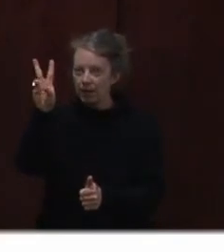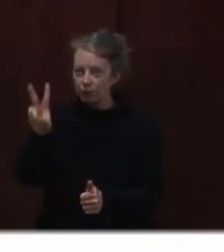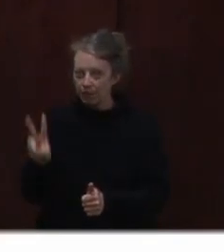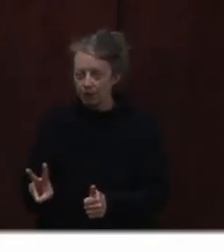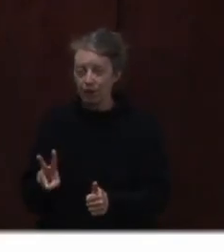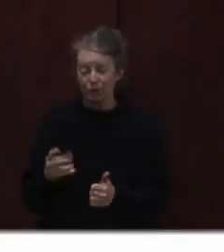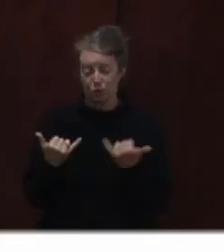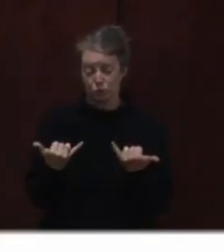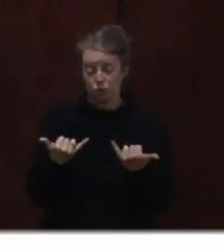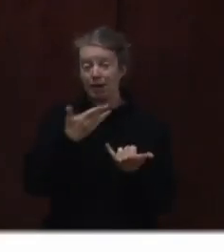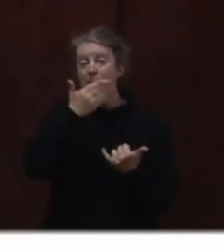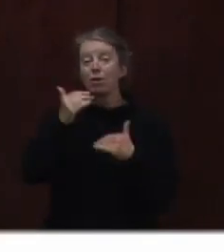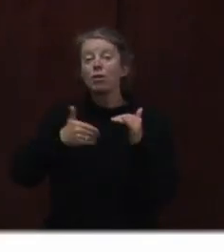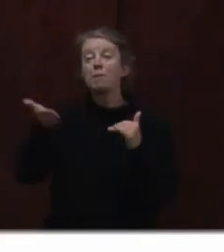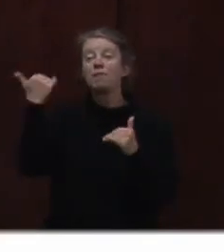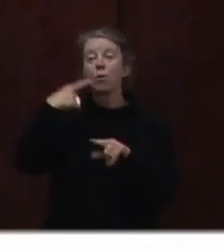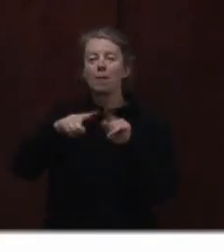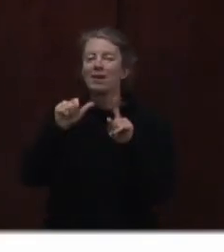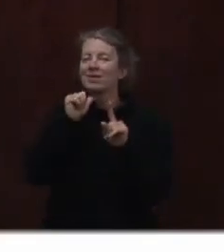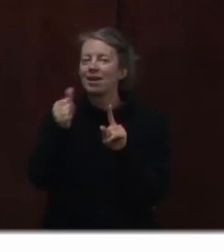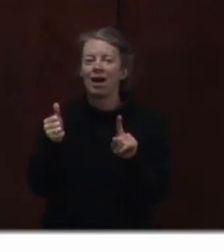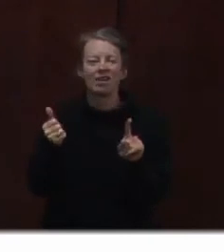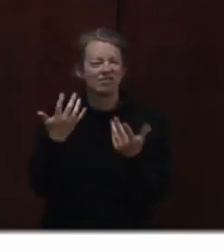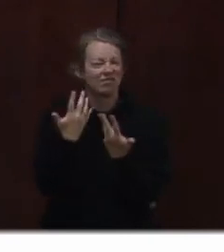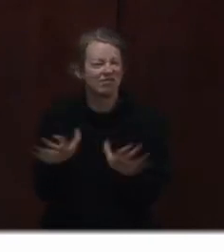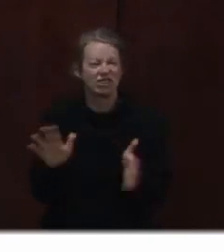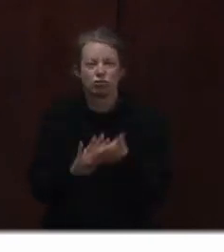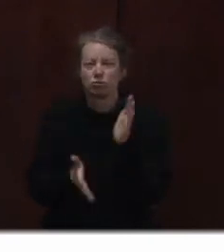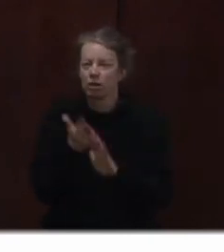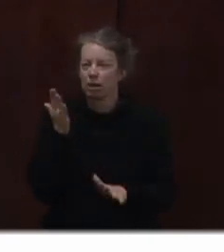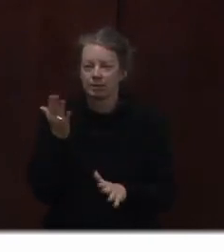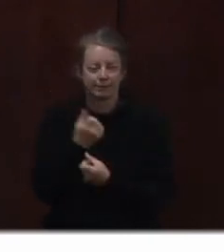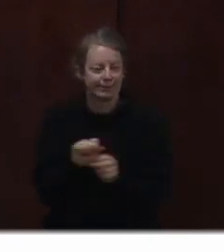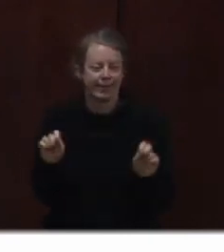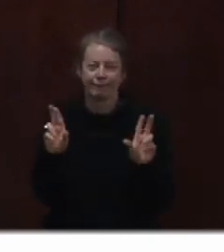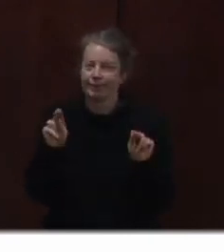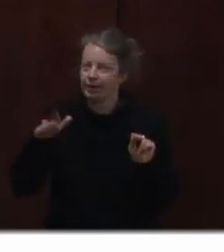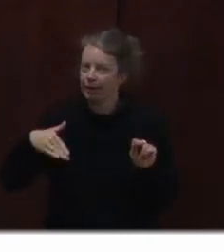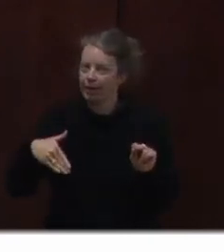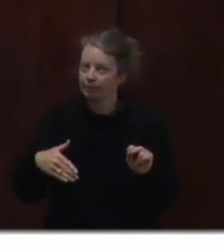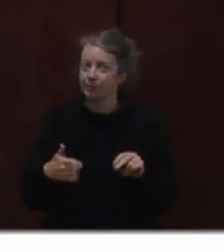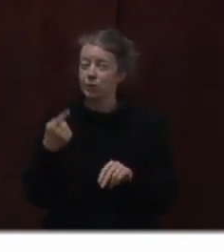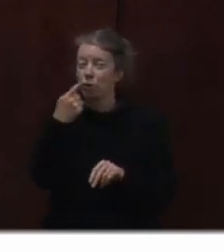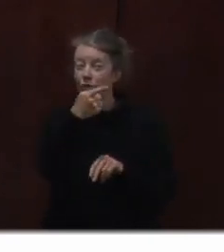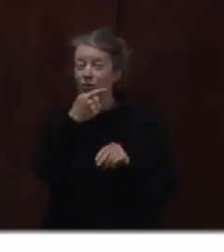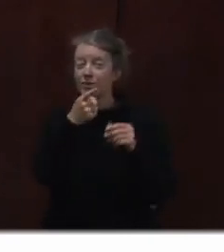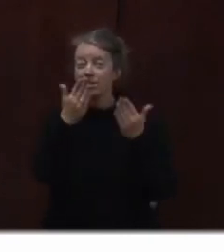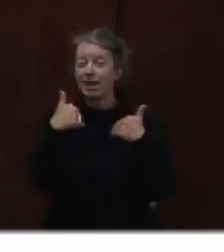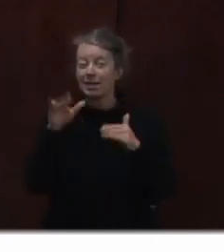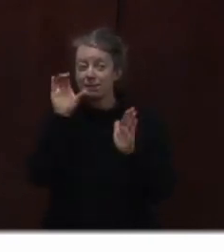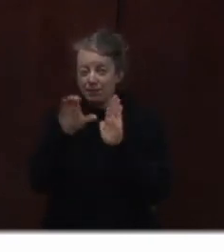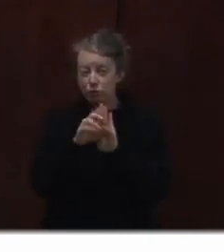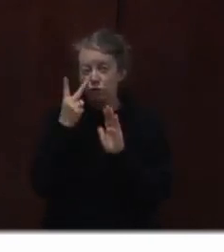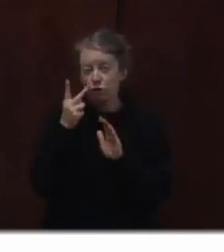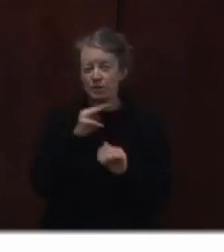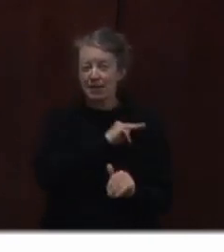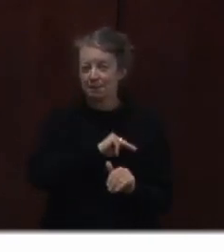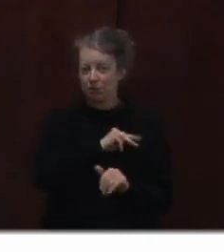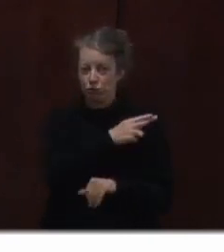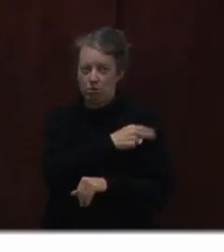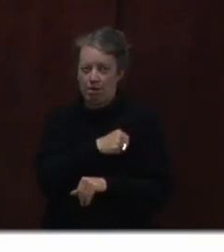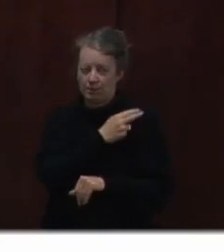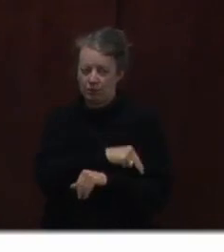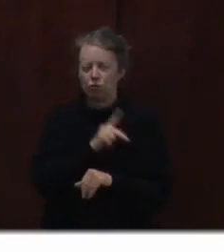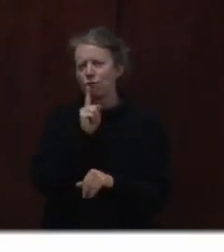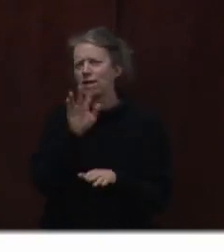any stretch of the imagination. These are the cases at Mission Hospital, actually Mission Health System across all our hospitals in the region.